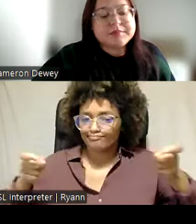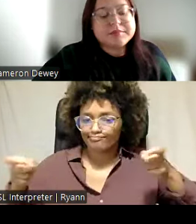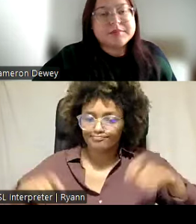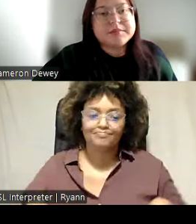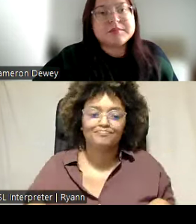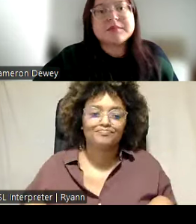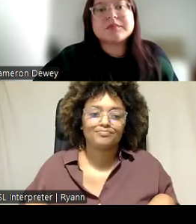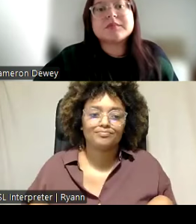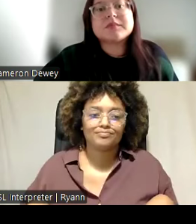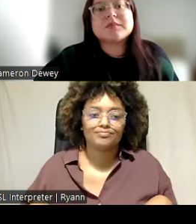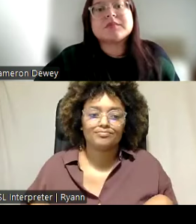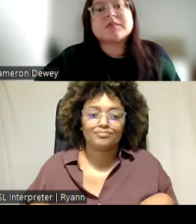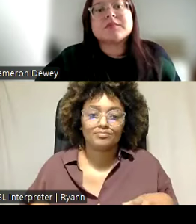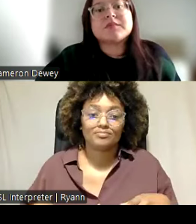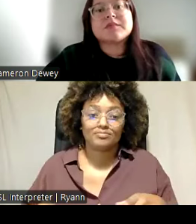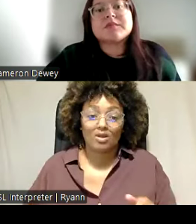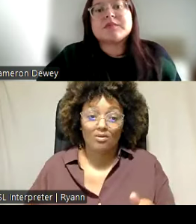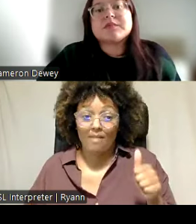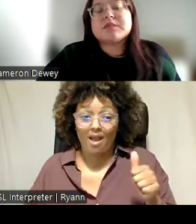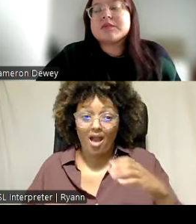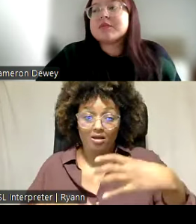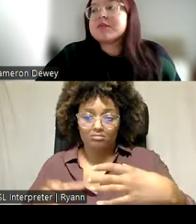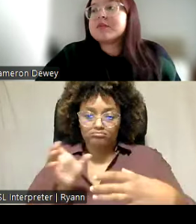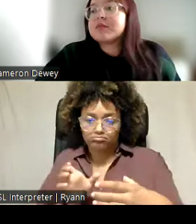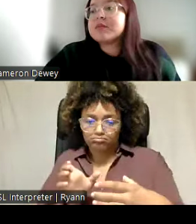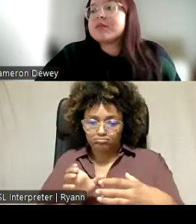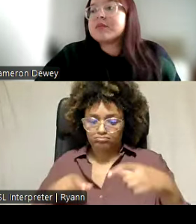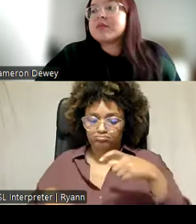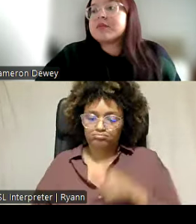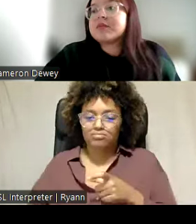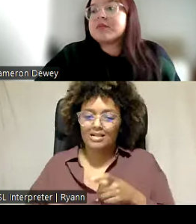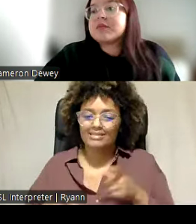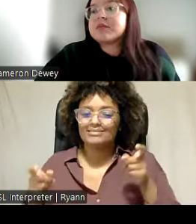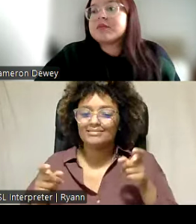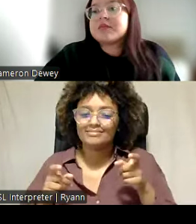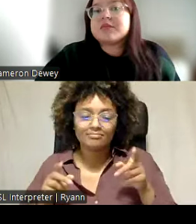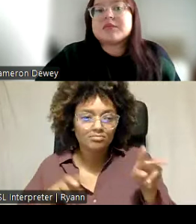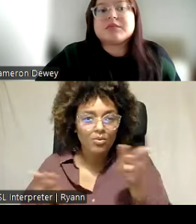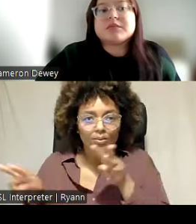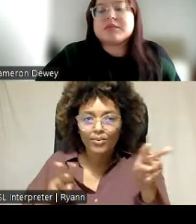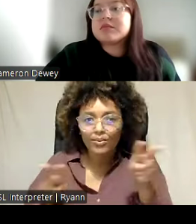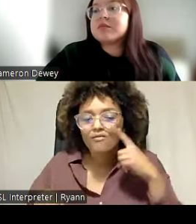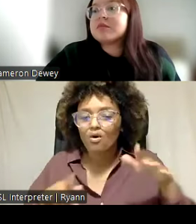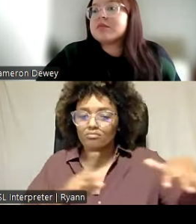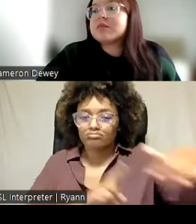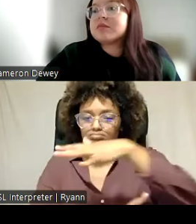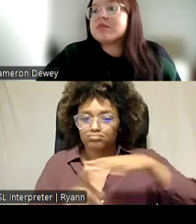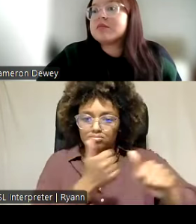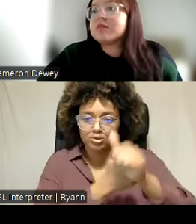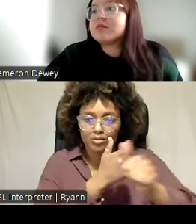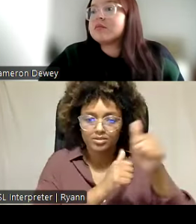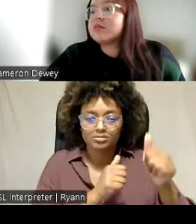smaller part of the brain, and that scans for environmental threats. I believe it also has to do with emotions as well.